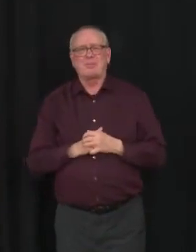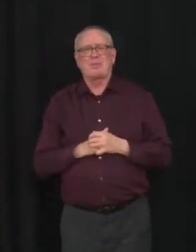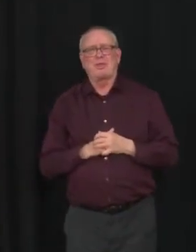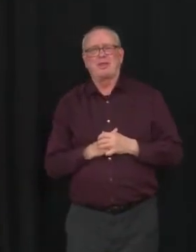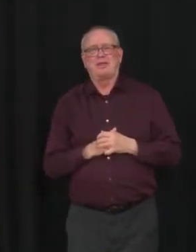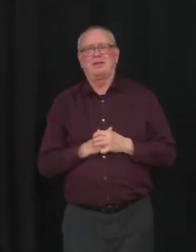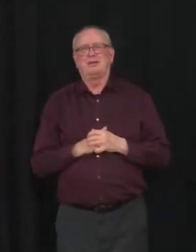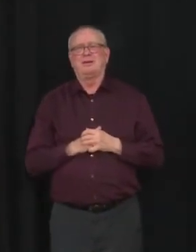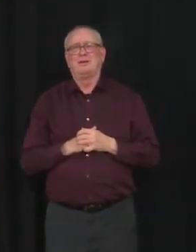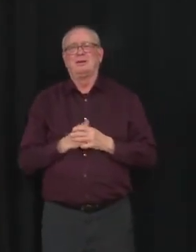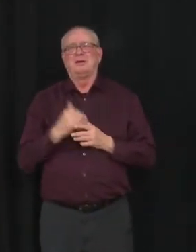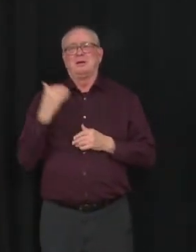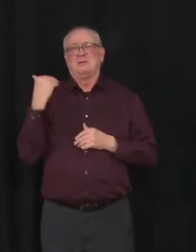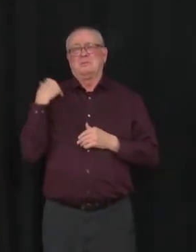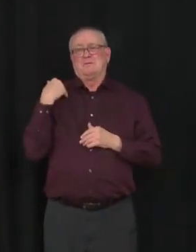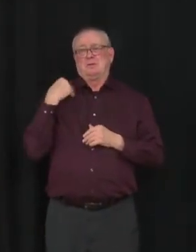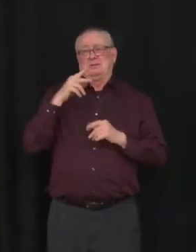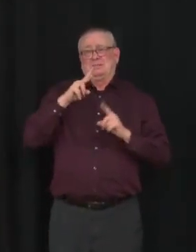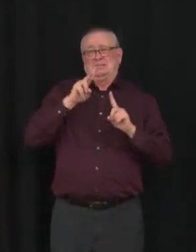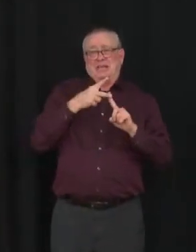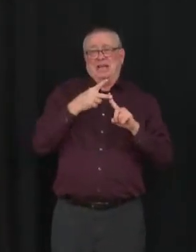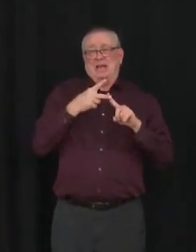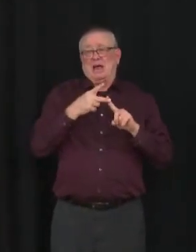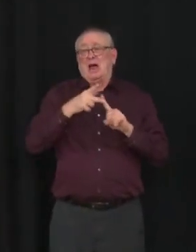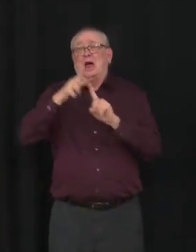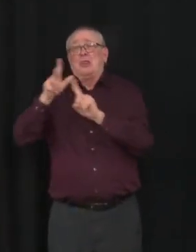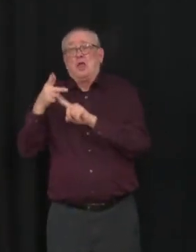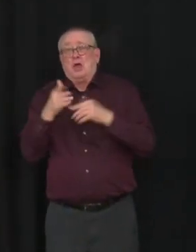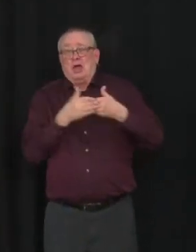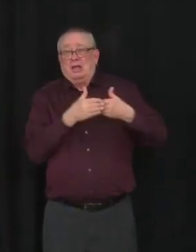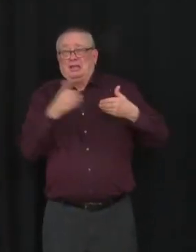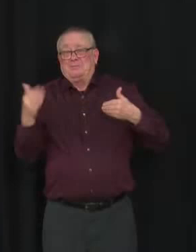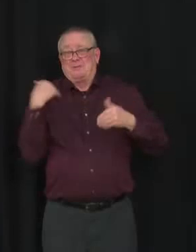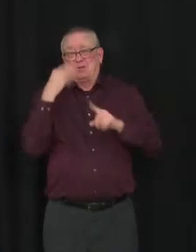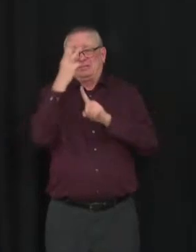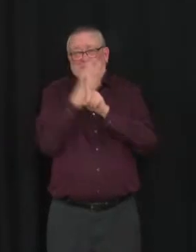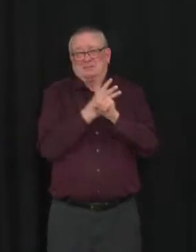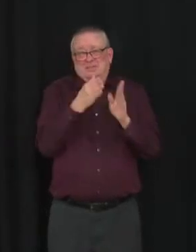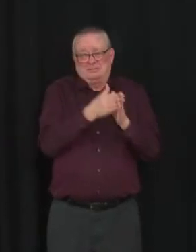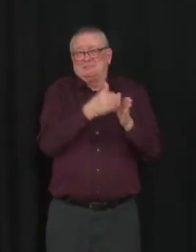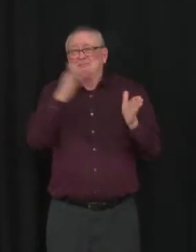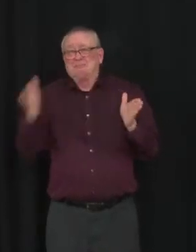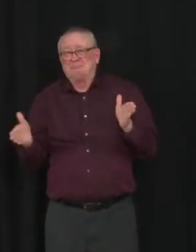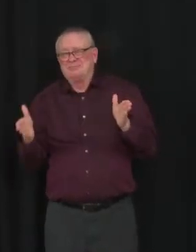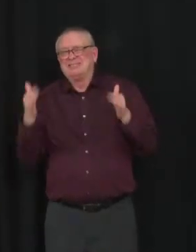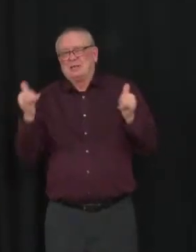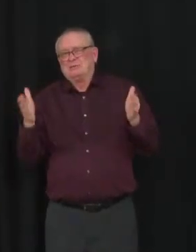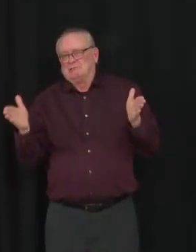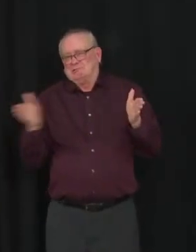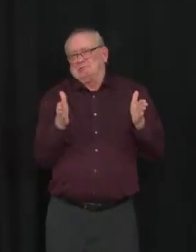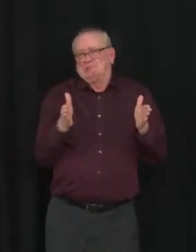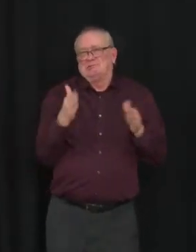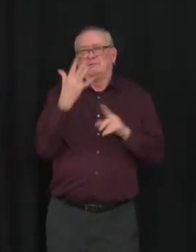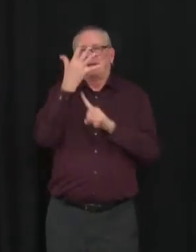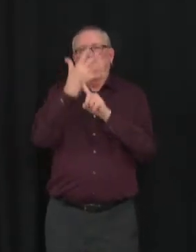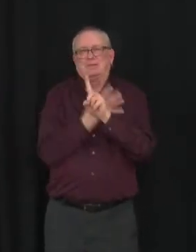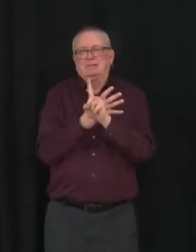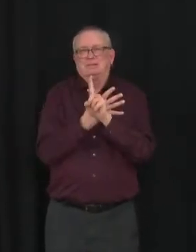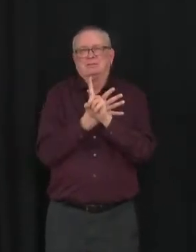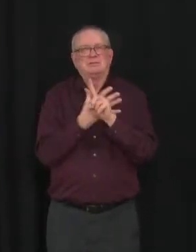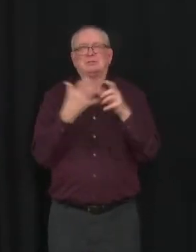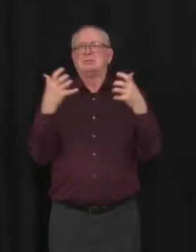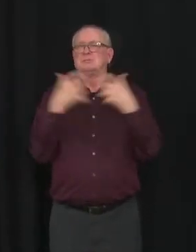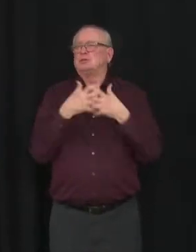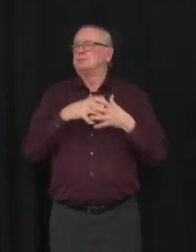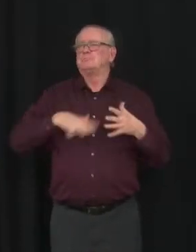second doses and the booster to just 5 months is the best one for the situation we find ourselves in right now.